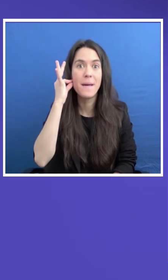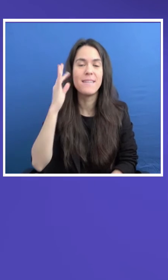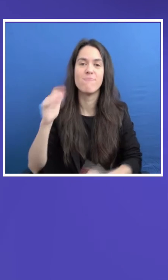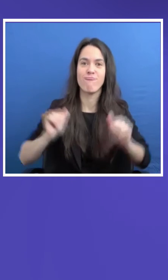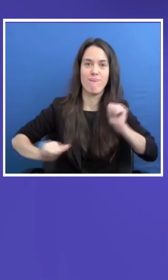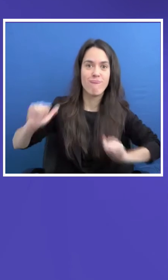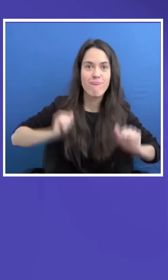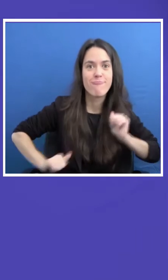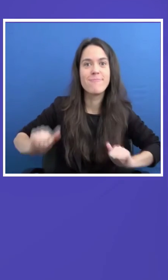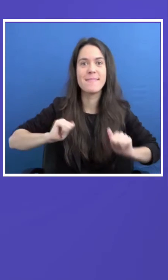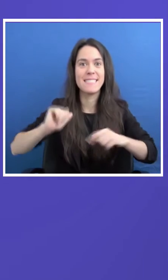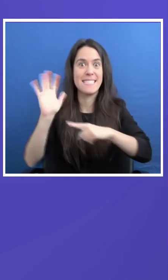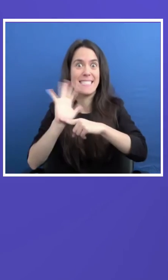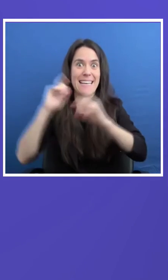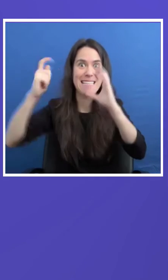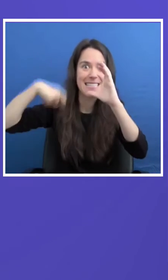always